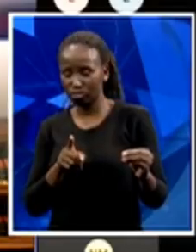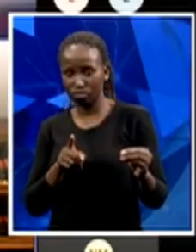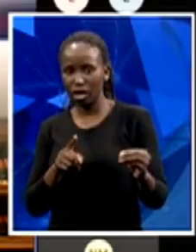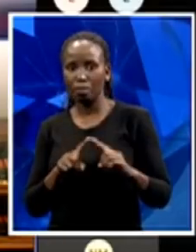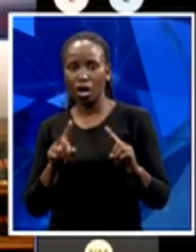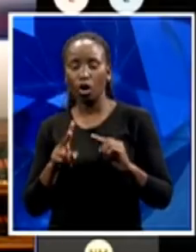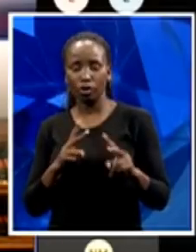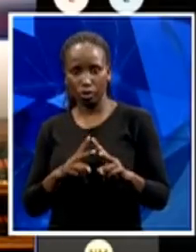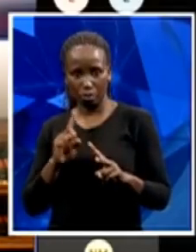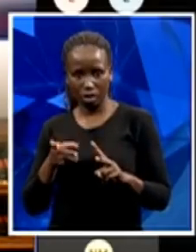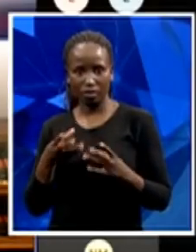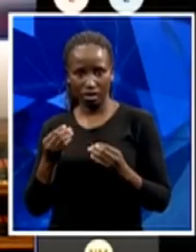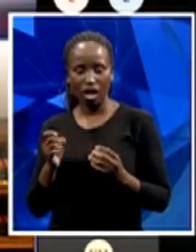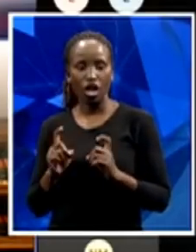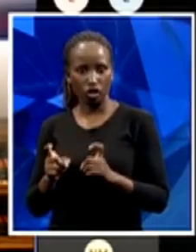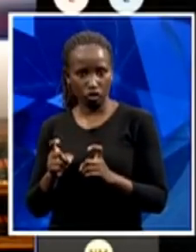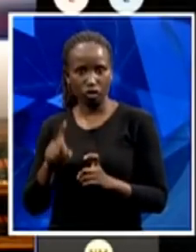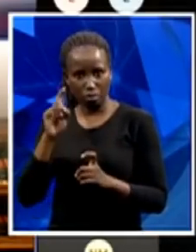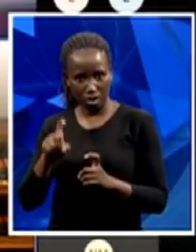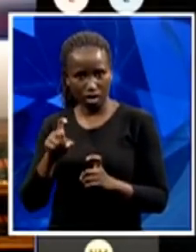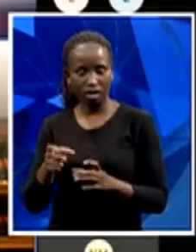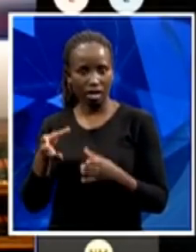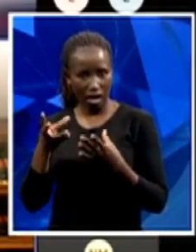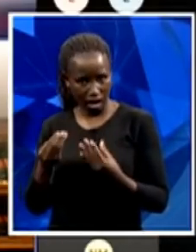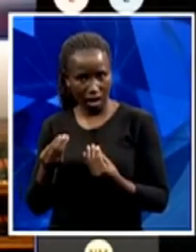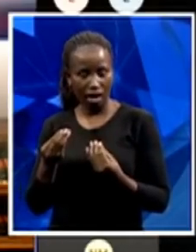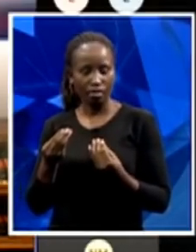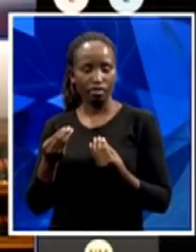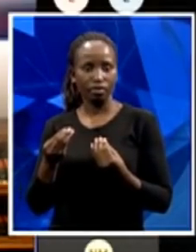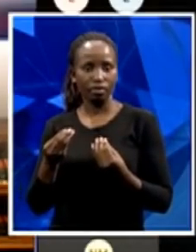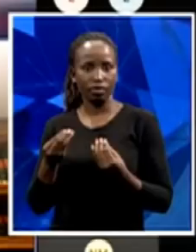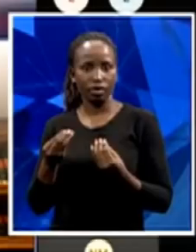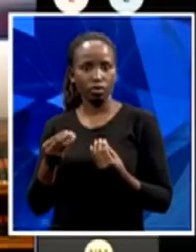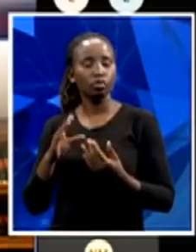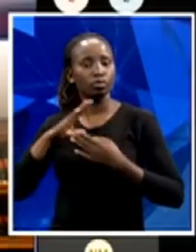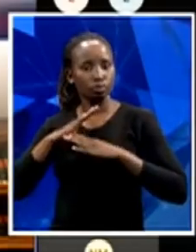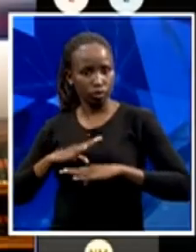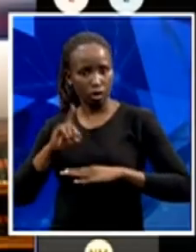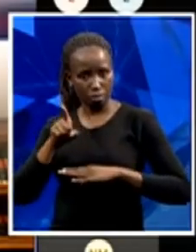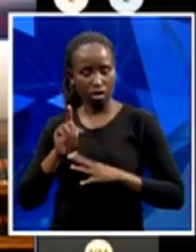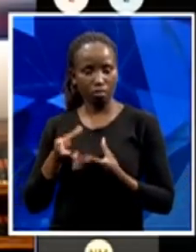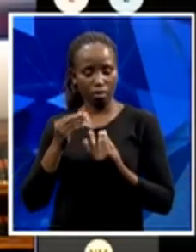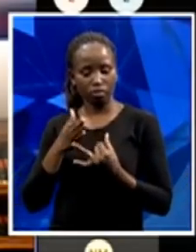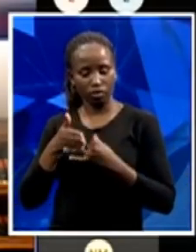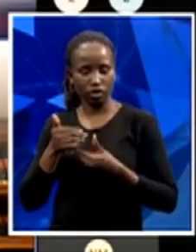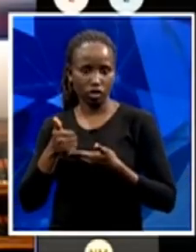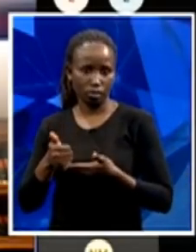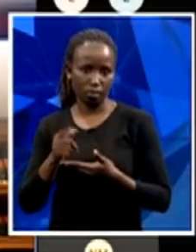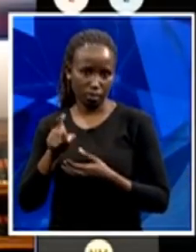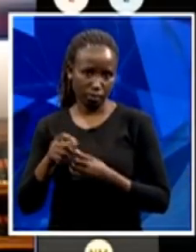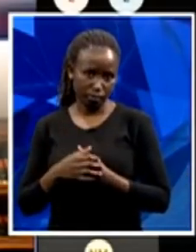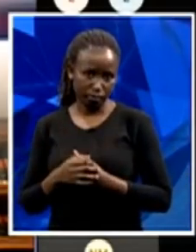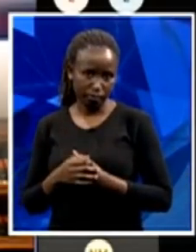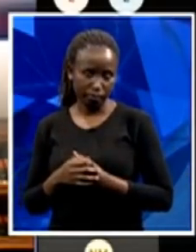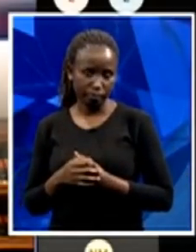relief that he seeks in the event the intervention is granted. Accordingly, we intend to make an order